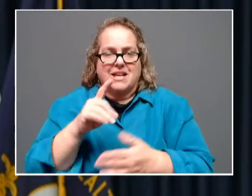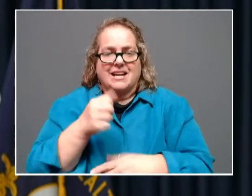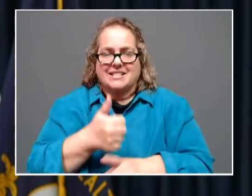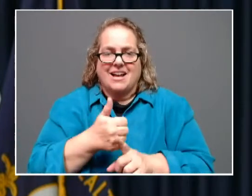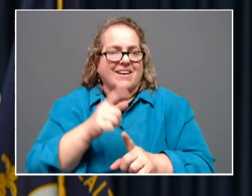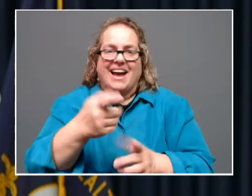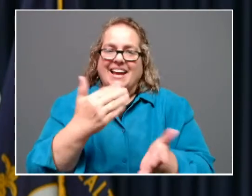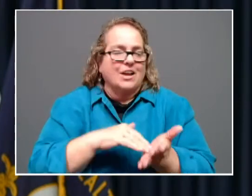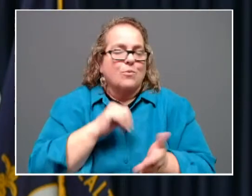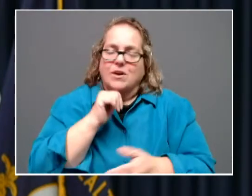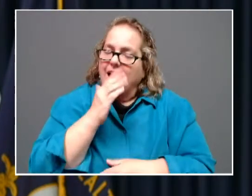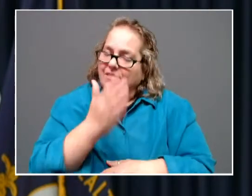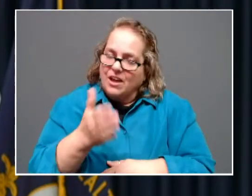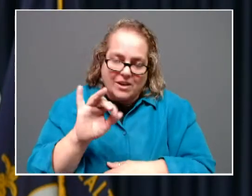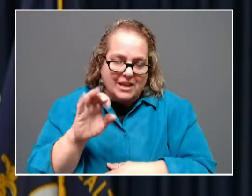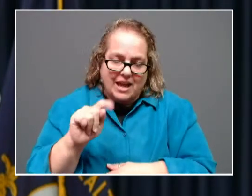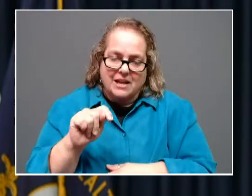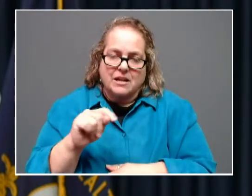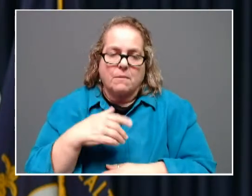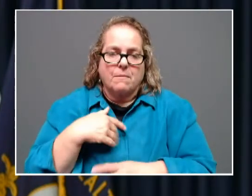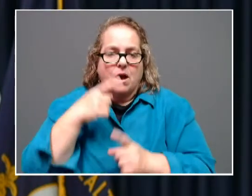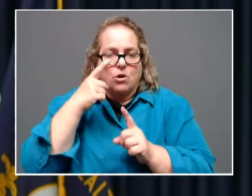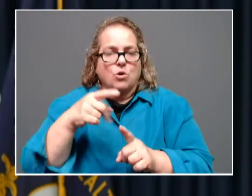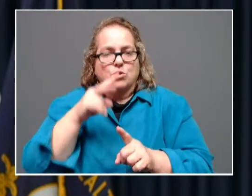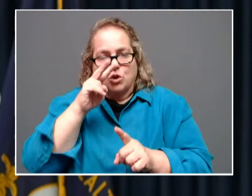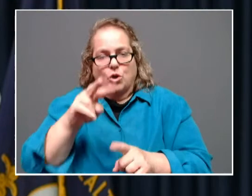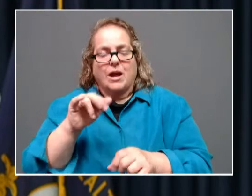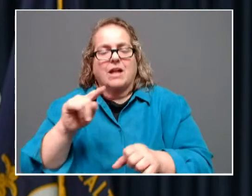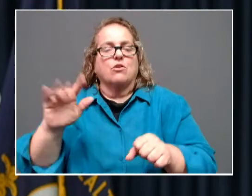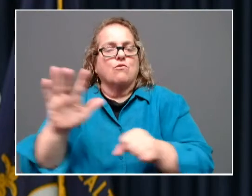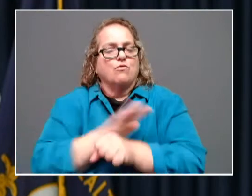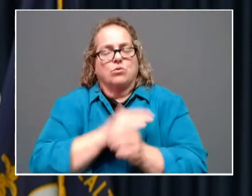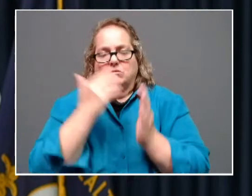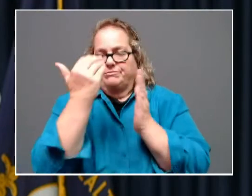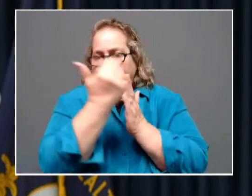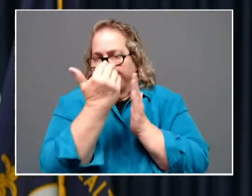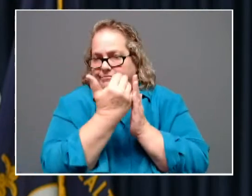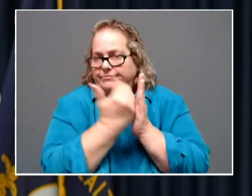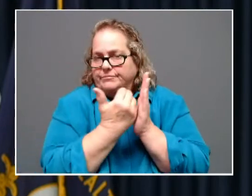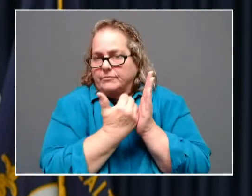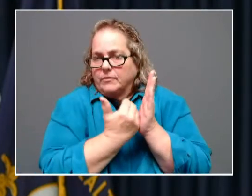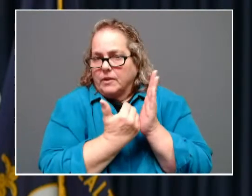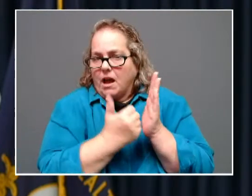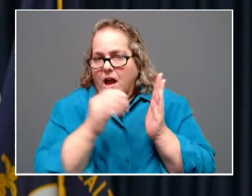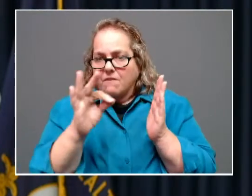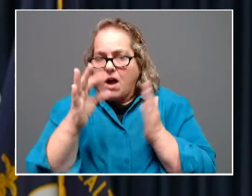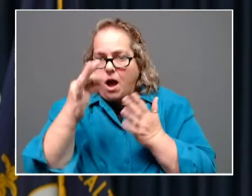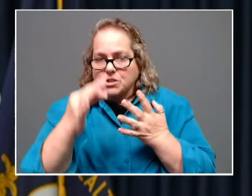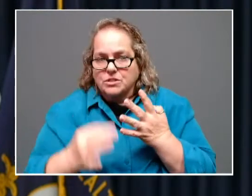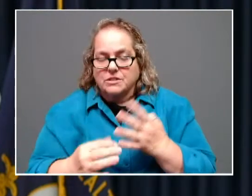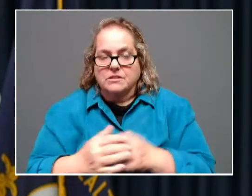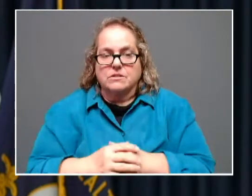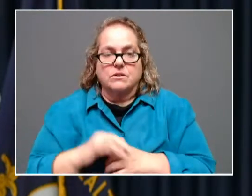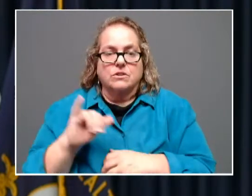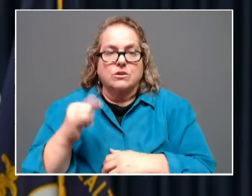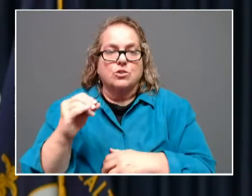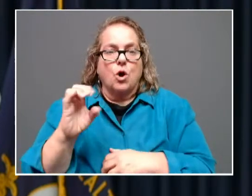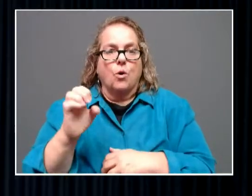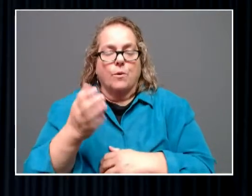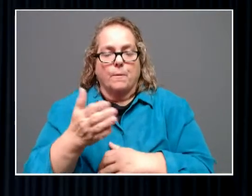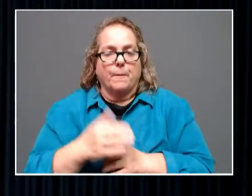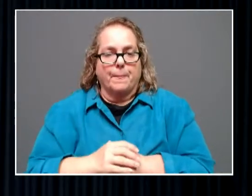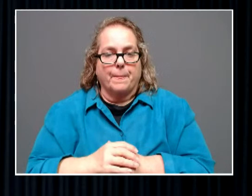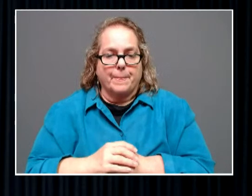yet. And my goal is to look at the full menu of options that can be out there. Joe. Have there